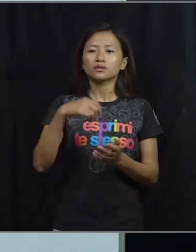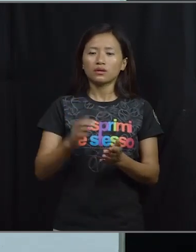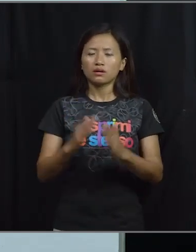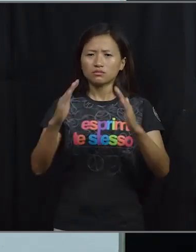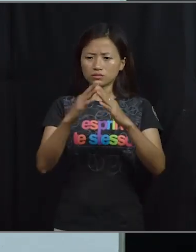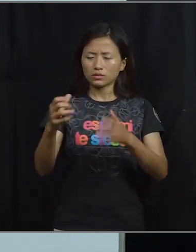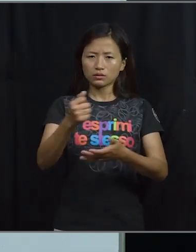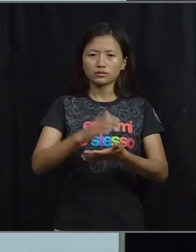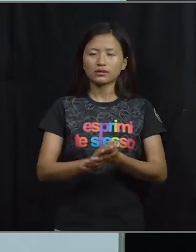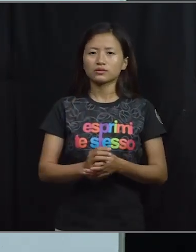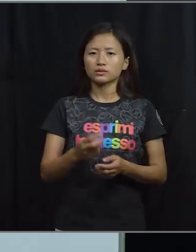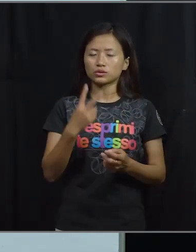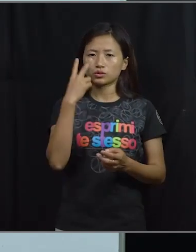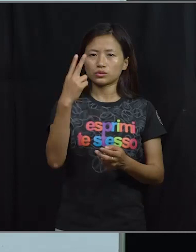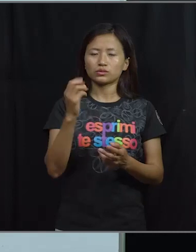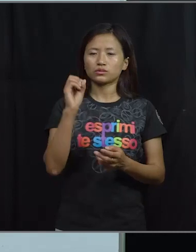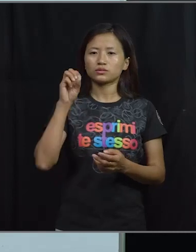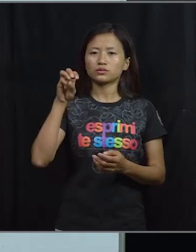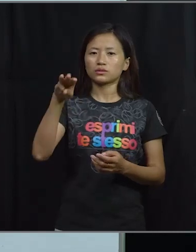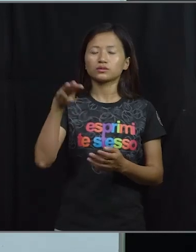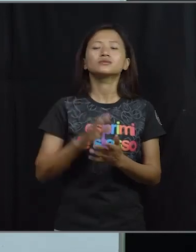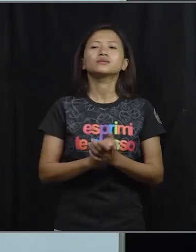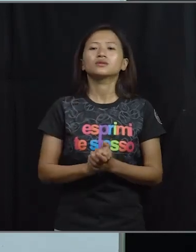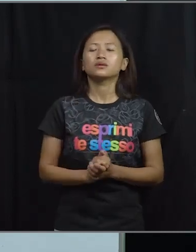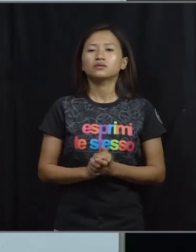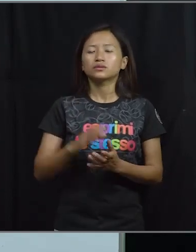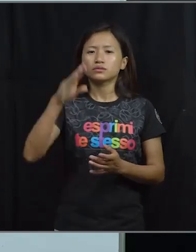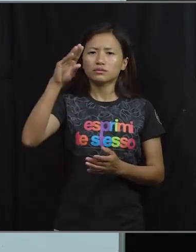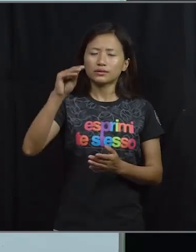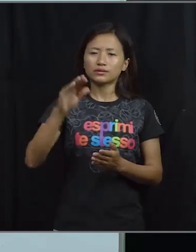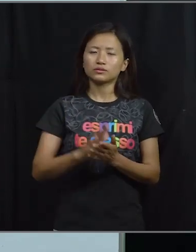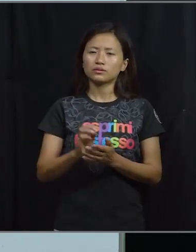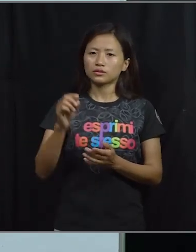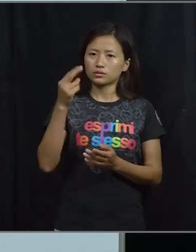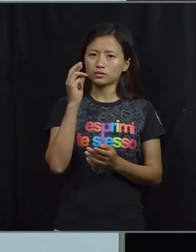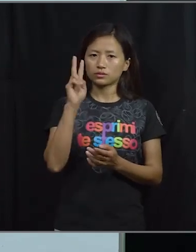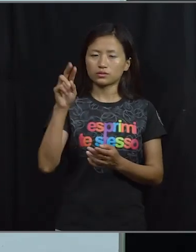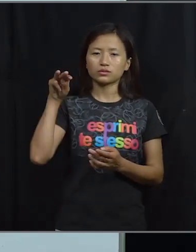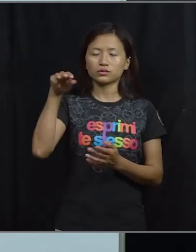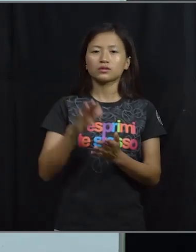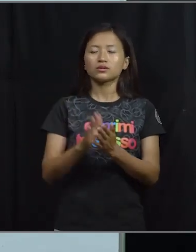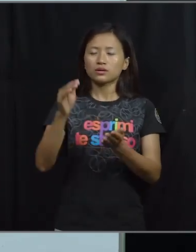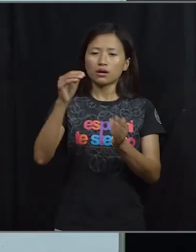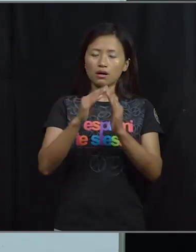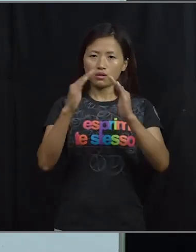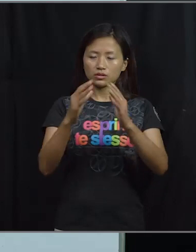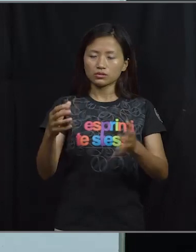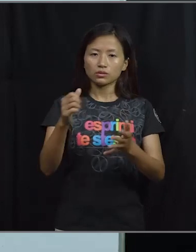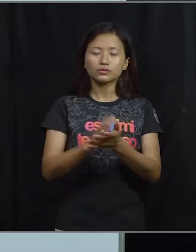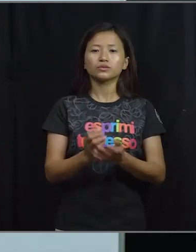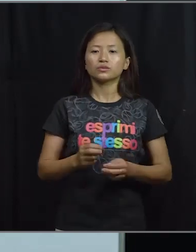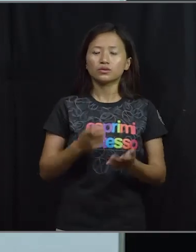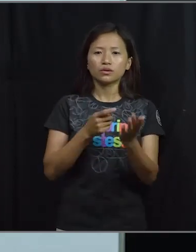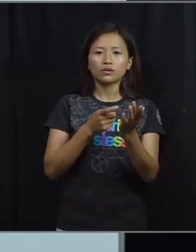household does not exceed 20,000. So there should be less than 20,000 household for an